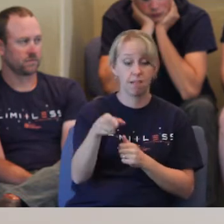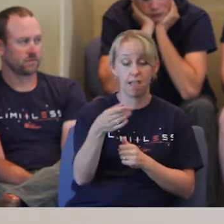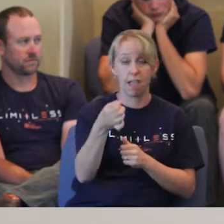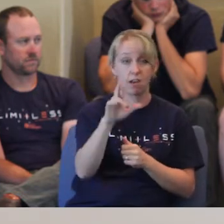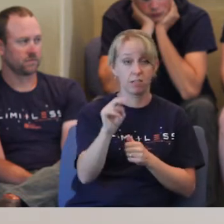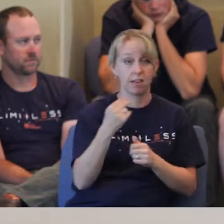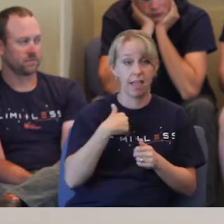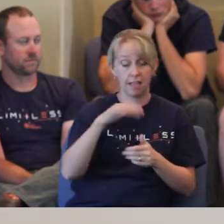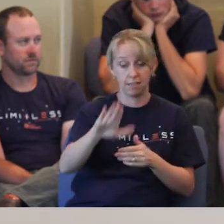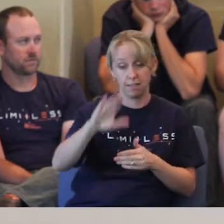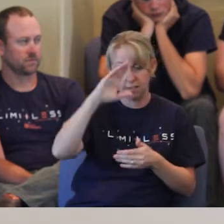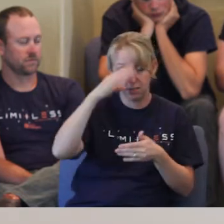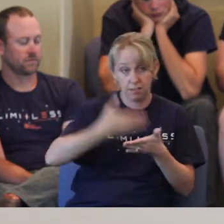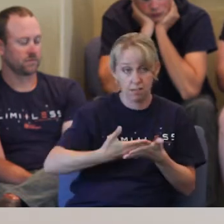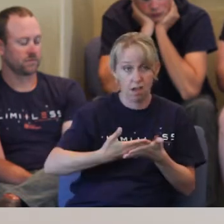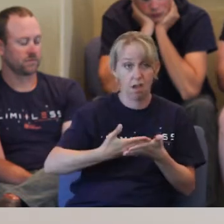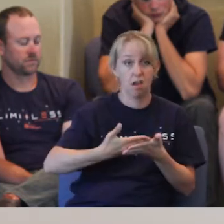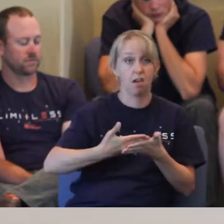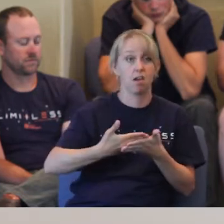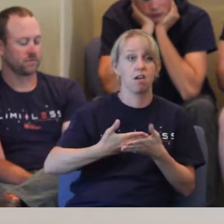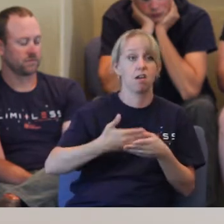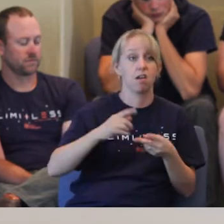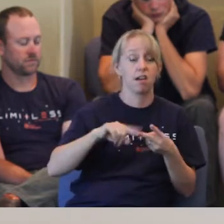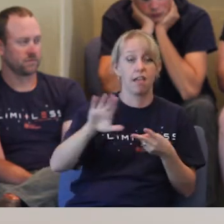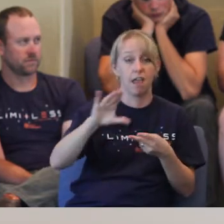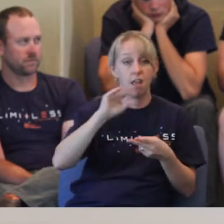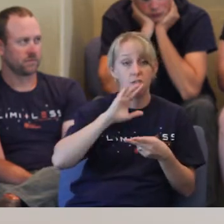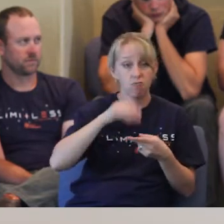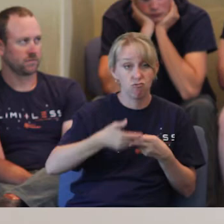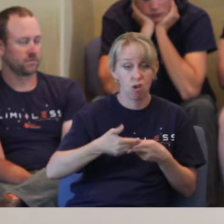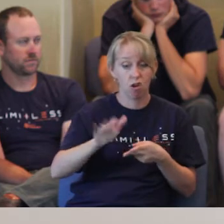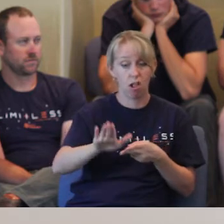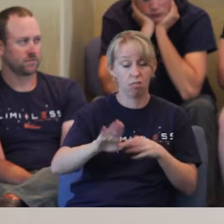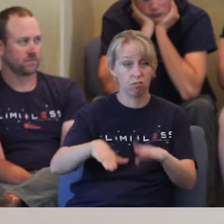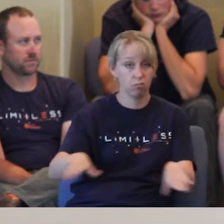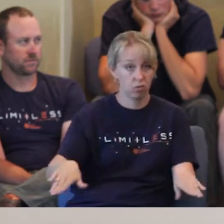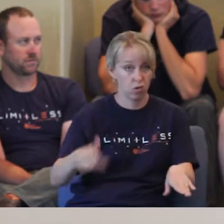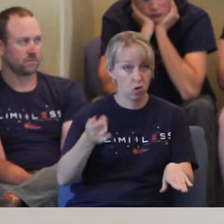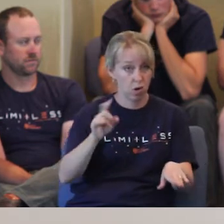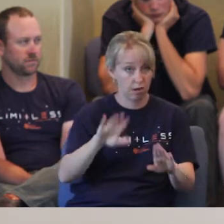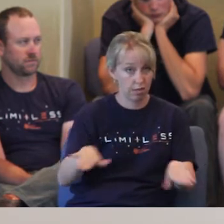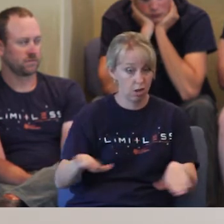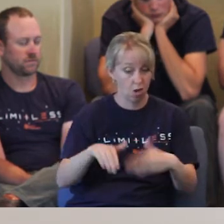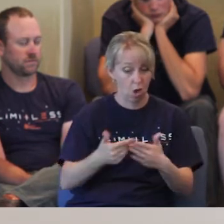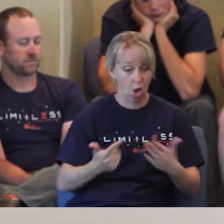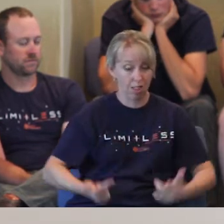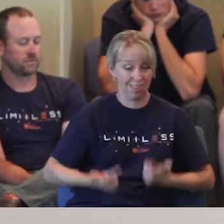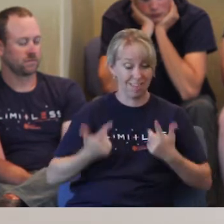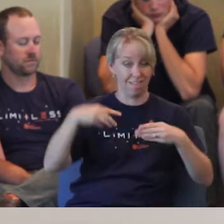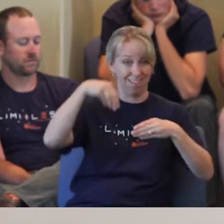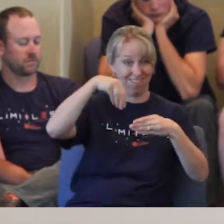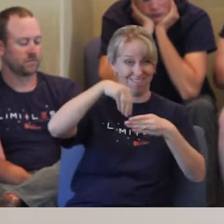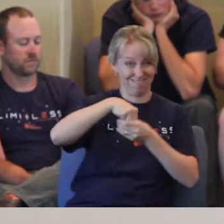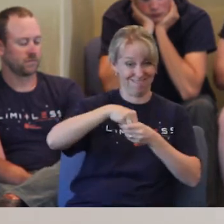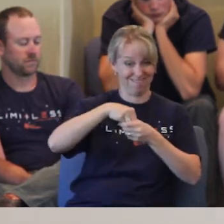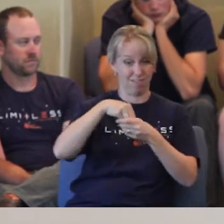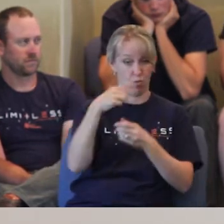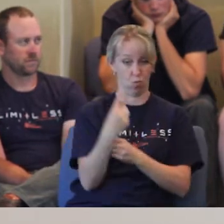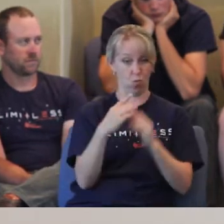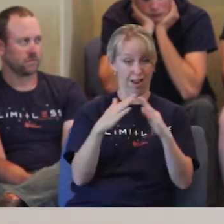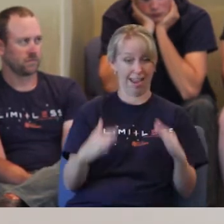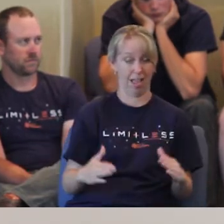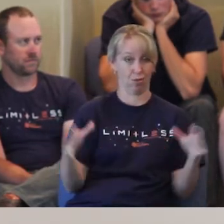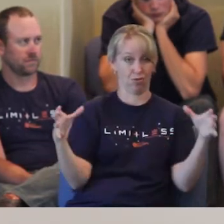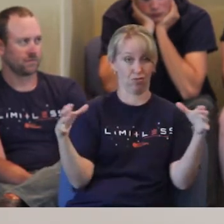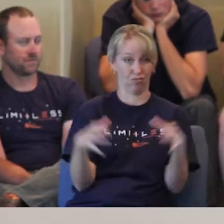his daughter, and their kids and their grandkids all living with him in one house. It's not very big. I